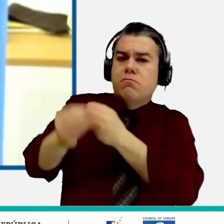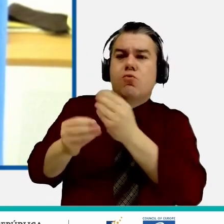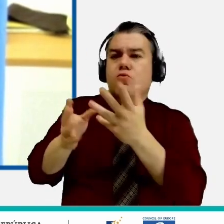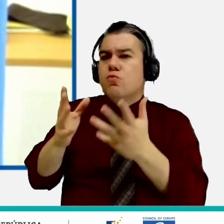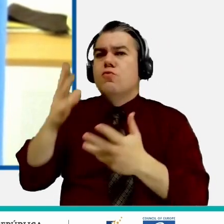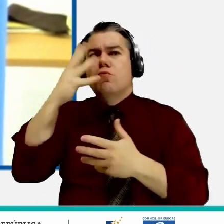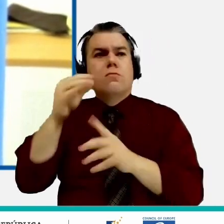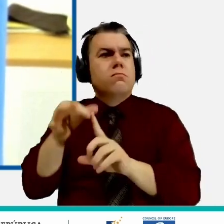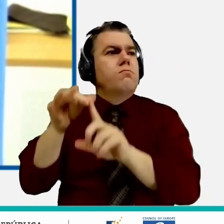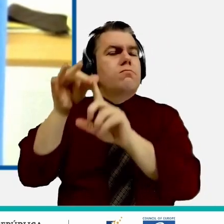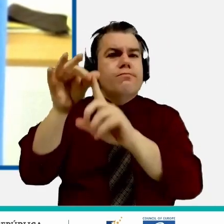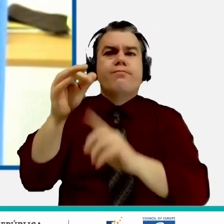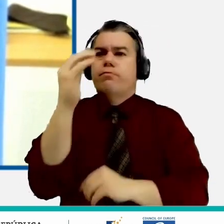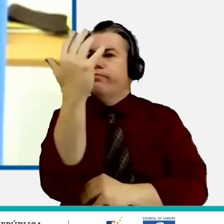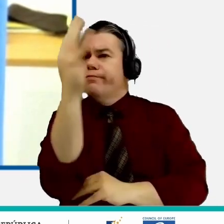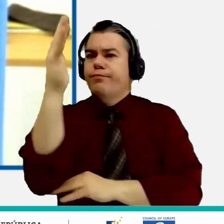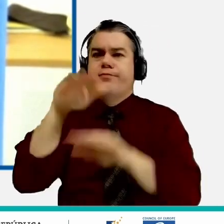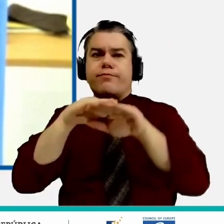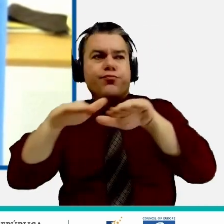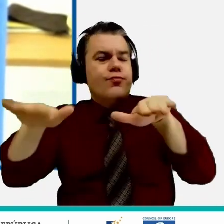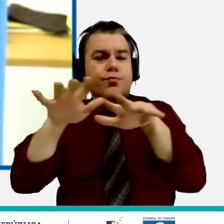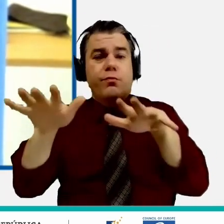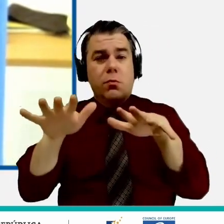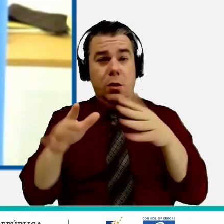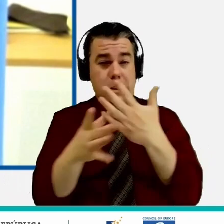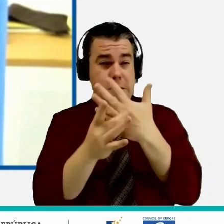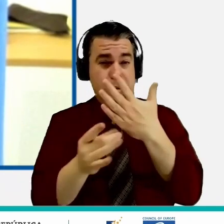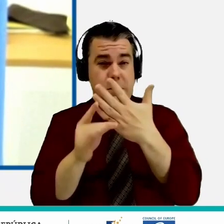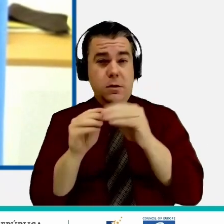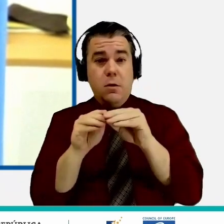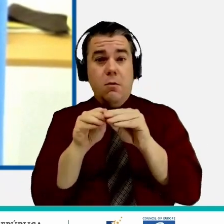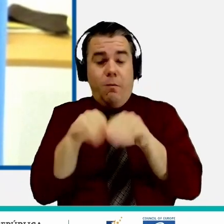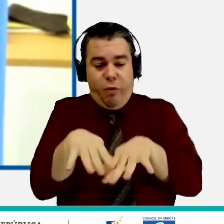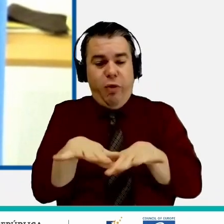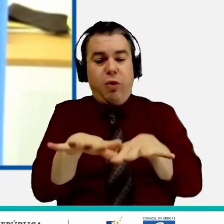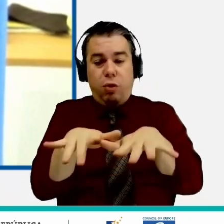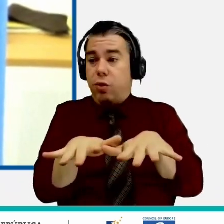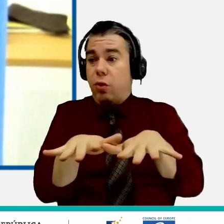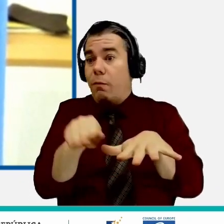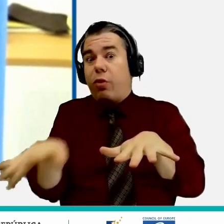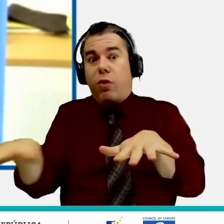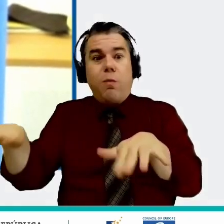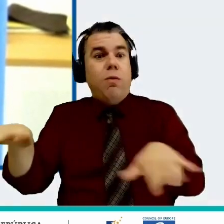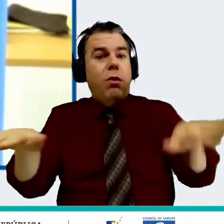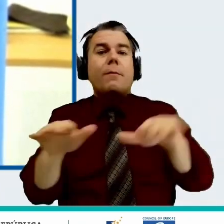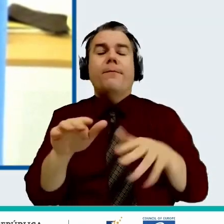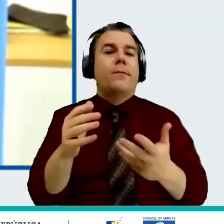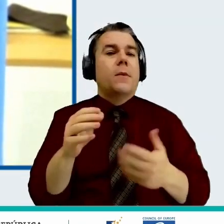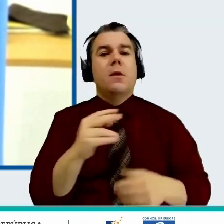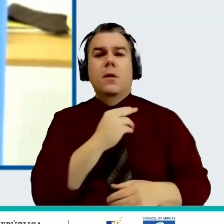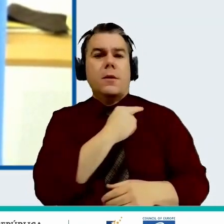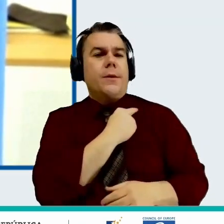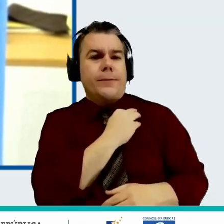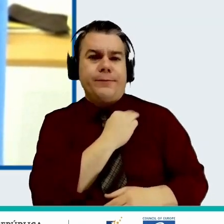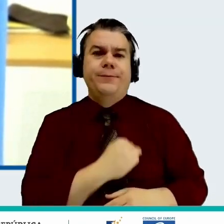and mitigate the consequences of any oil spills through improved cross-border cooperation. As a result, Moldova, Ukraine, Romania prepared a